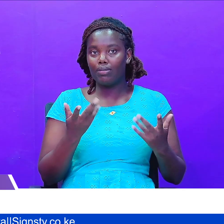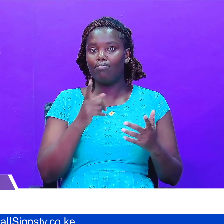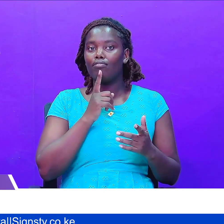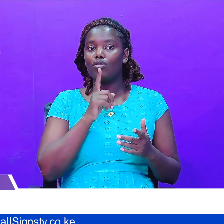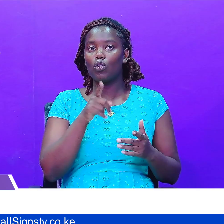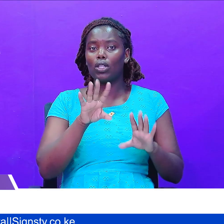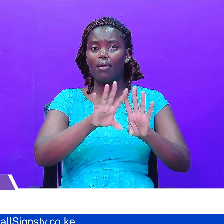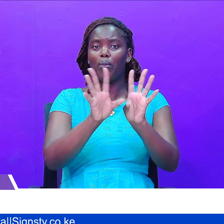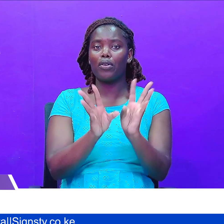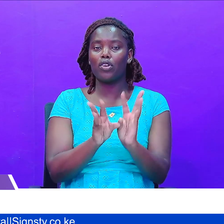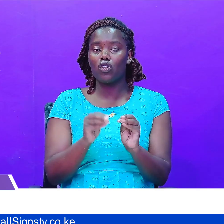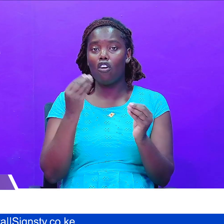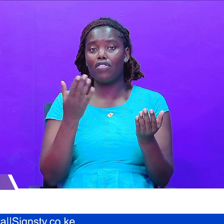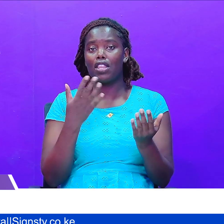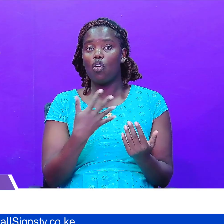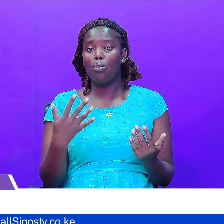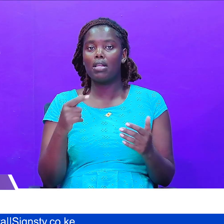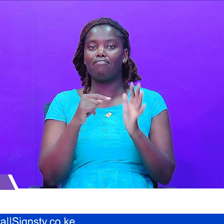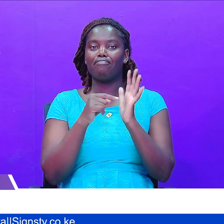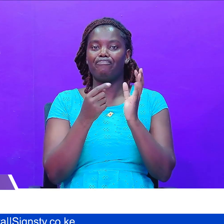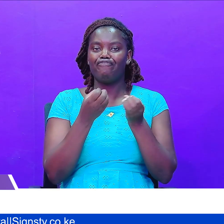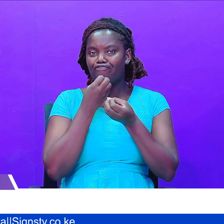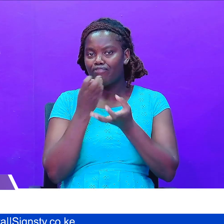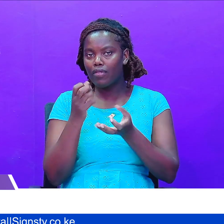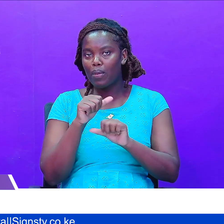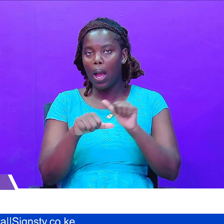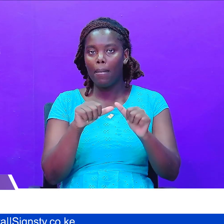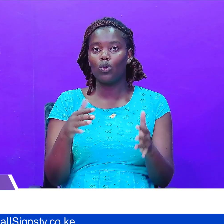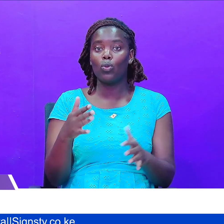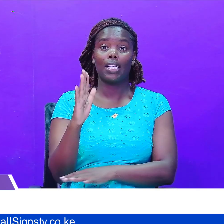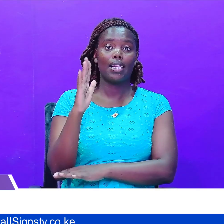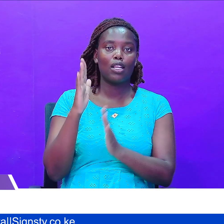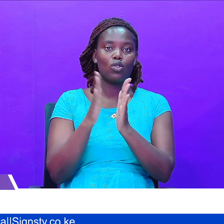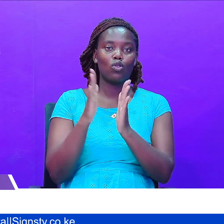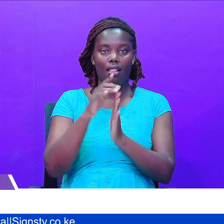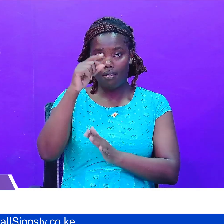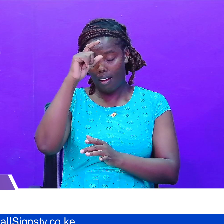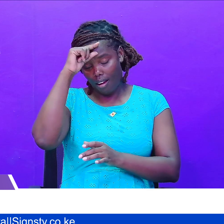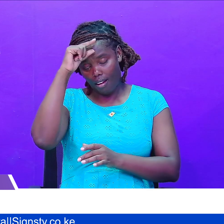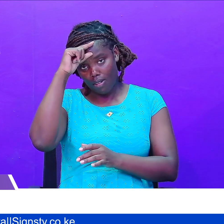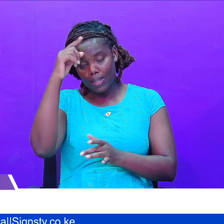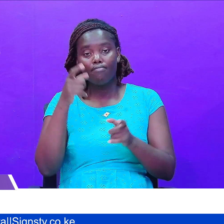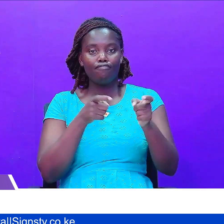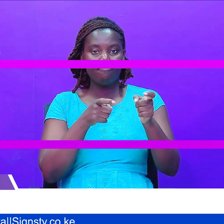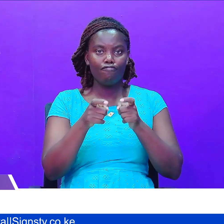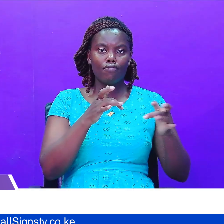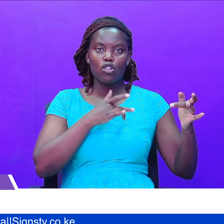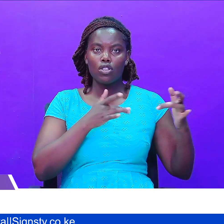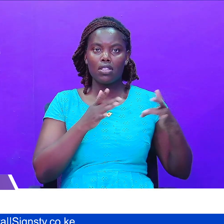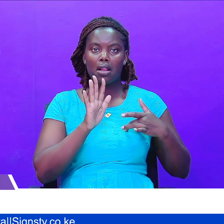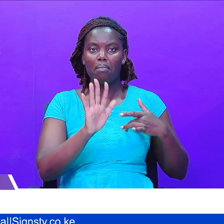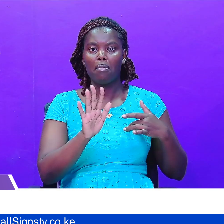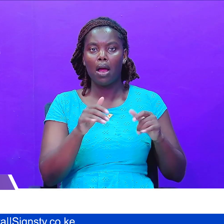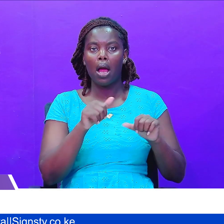a comprehensive document detailing security and governance concerns raised by citizens across the